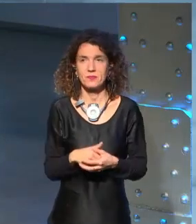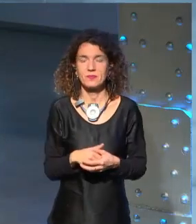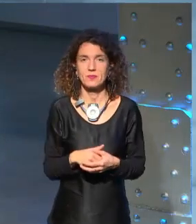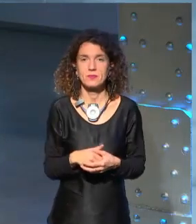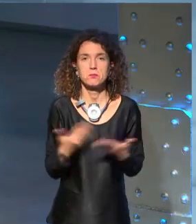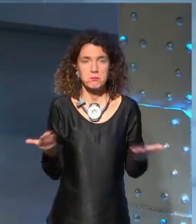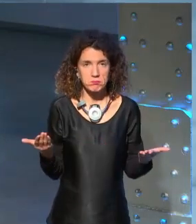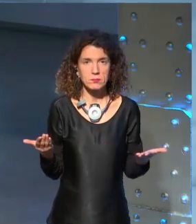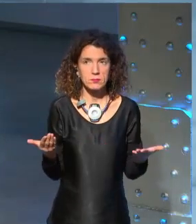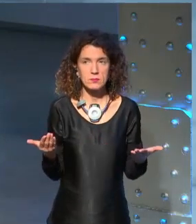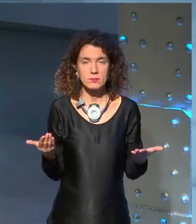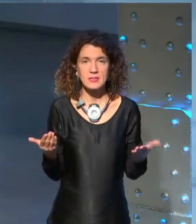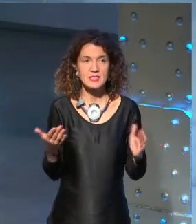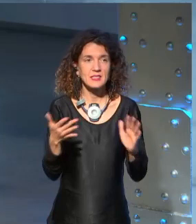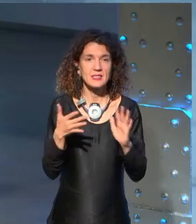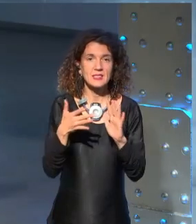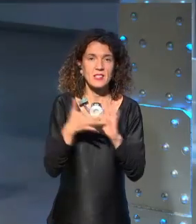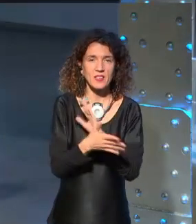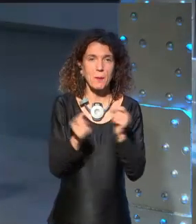of his car.